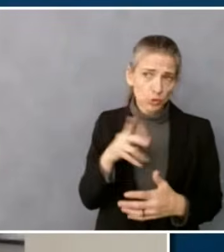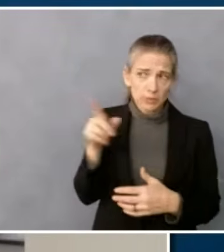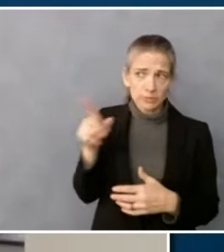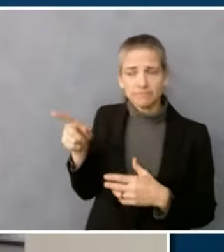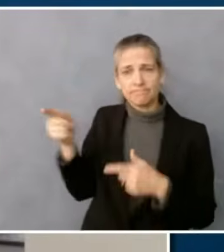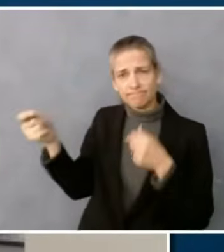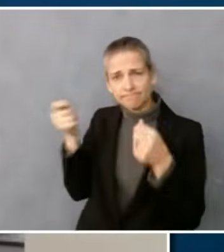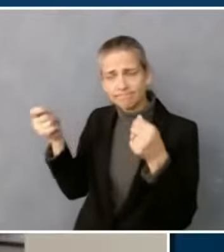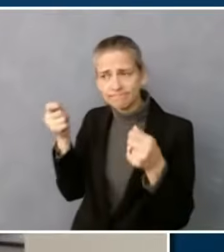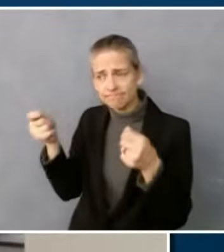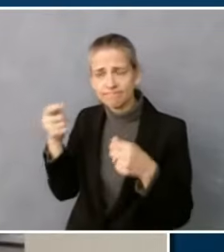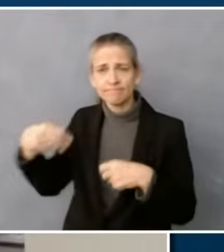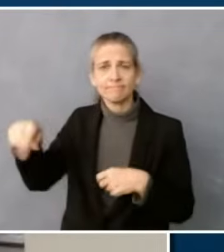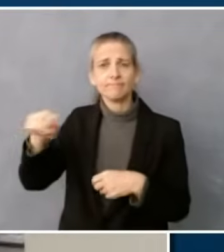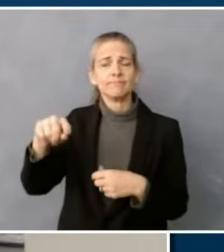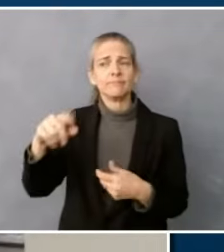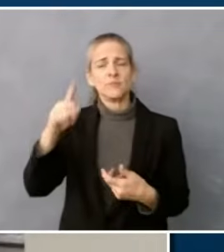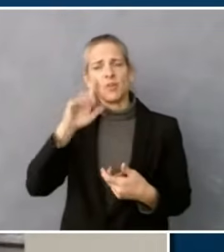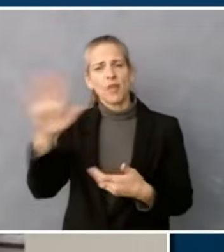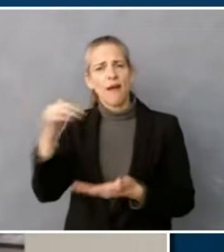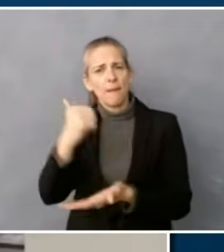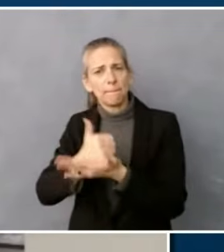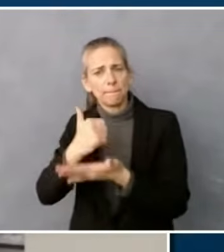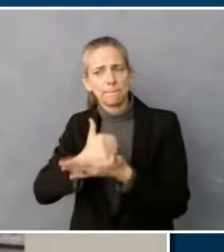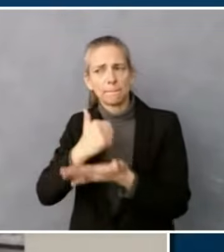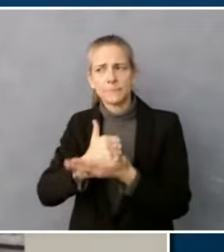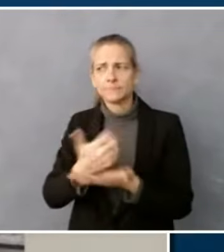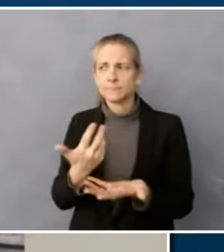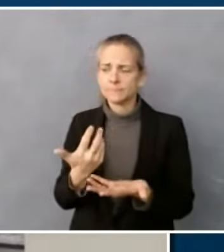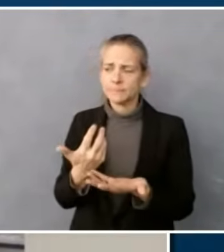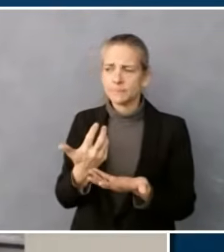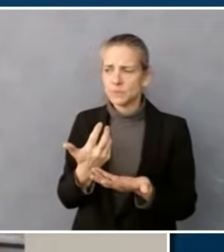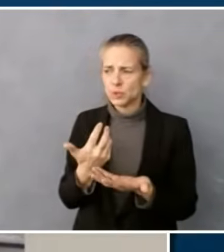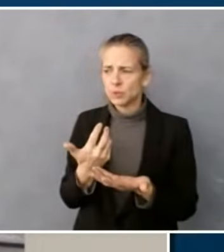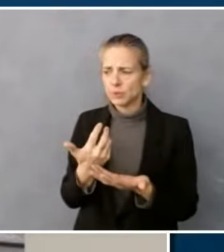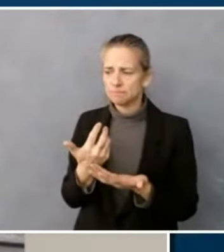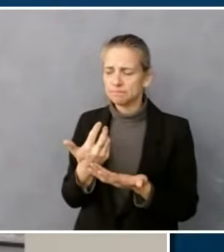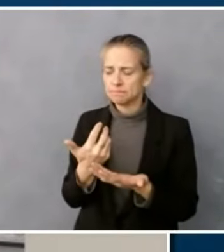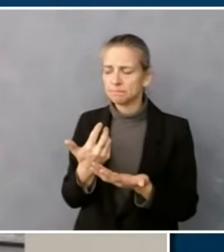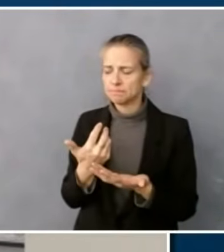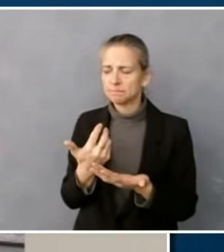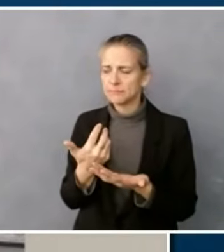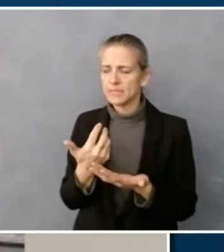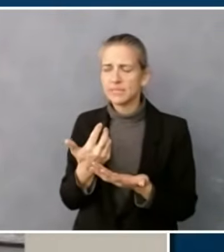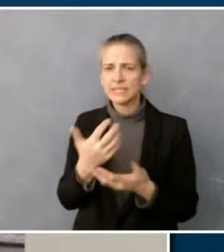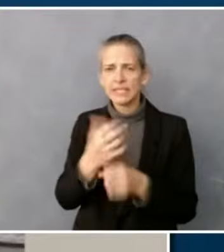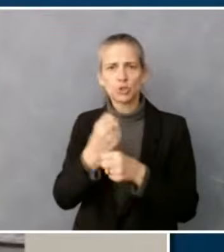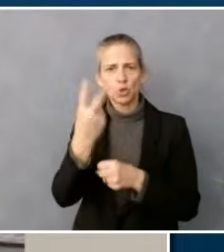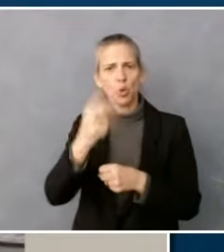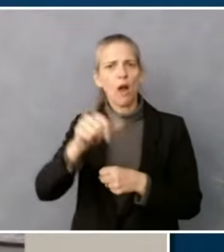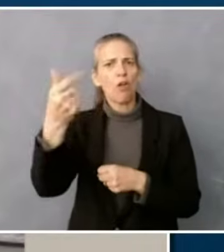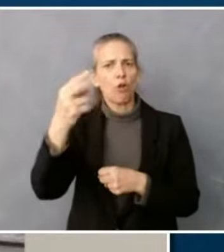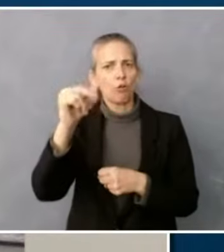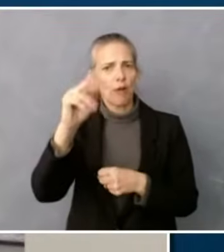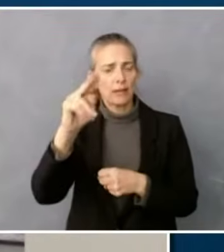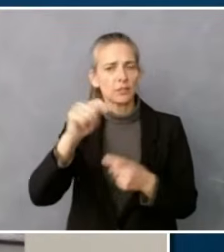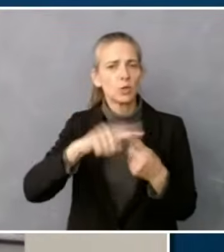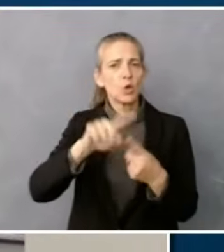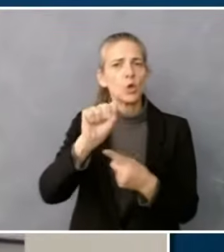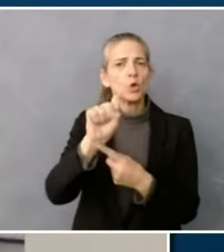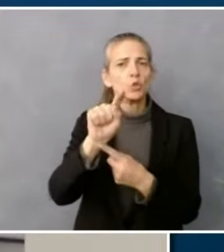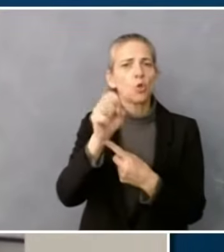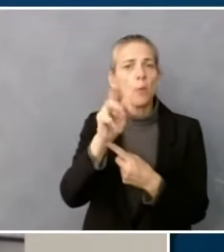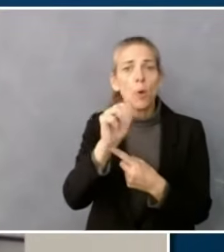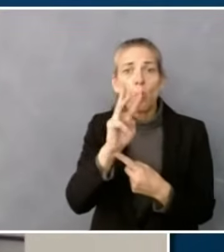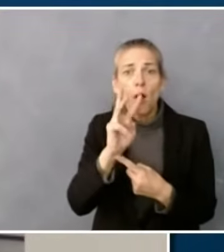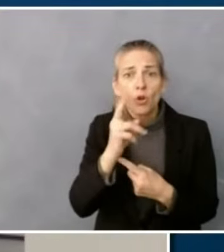administration for their help in receipt and getting 2 other grants. Stormwater grant,